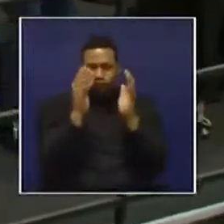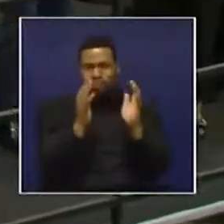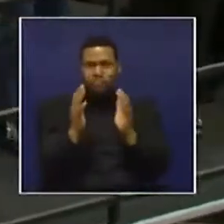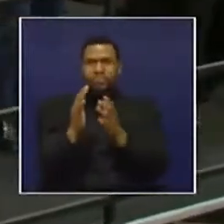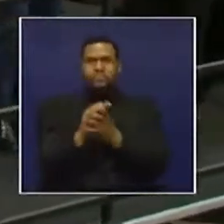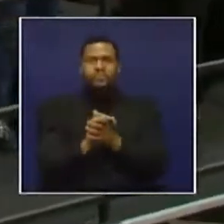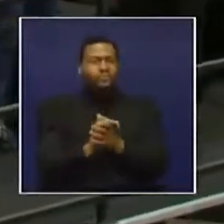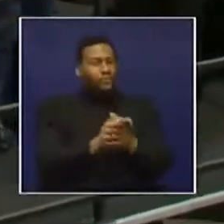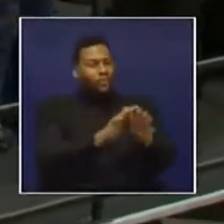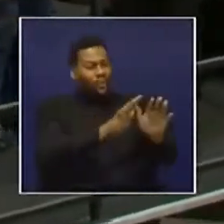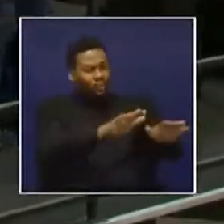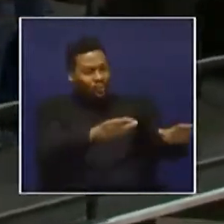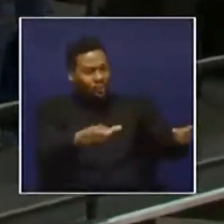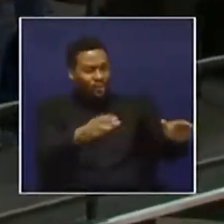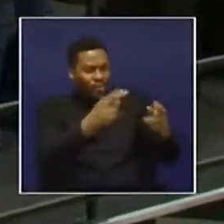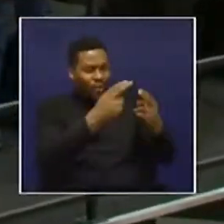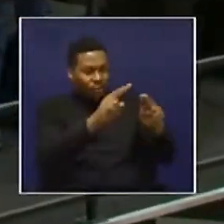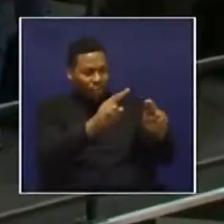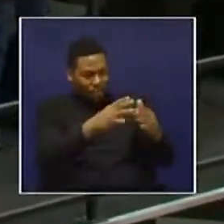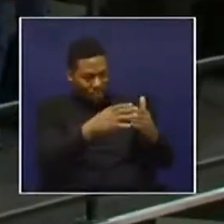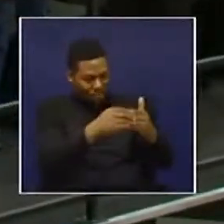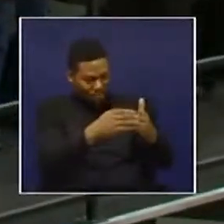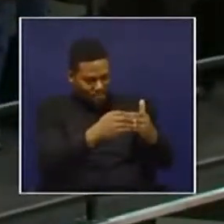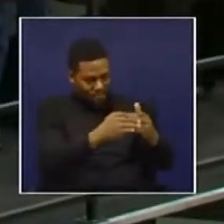Order, honorable members.